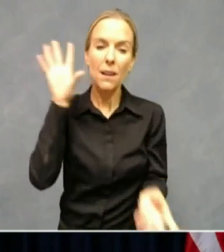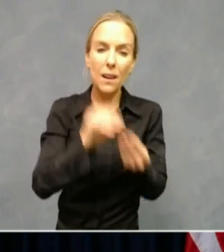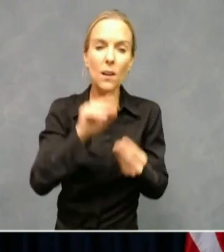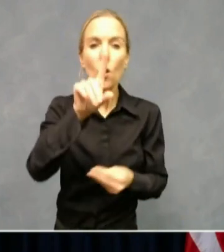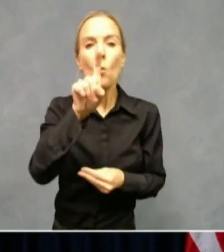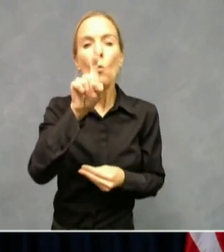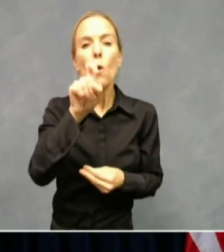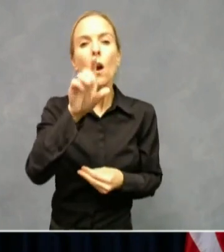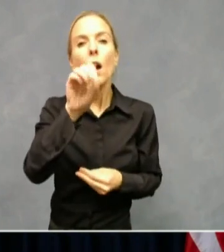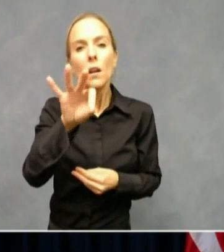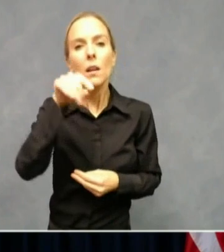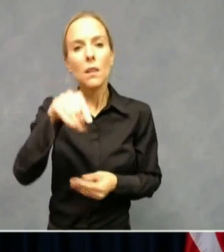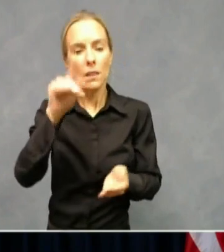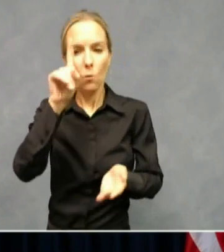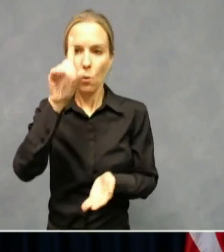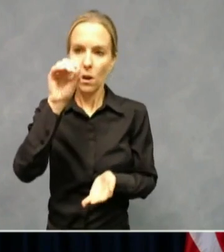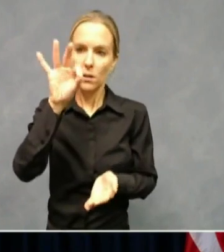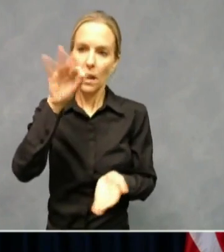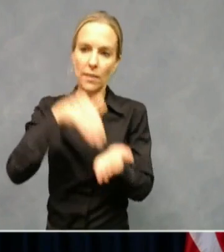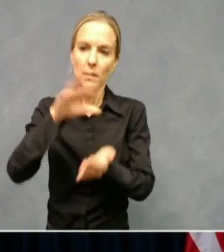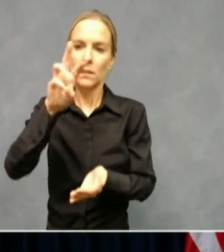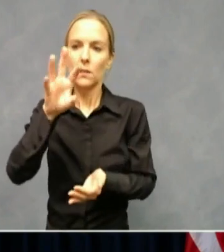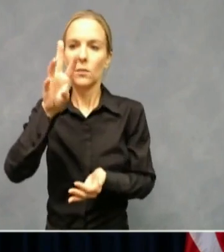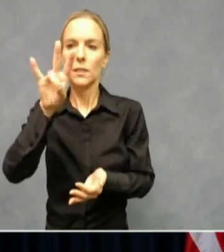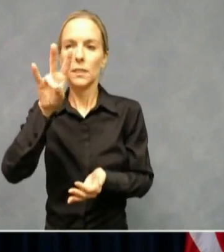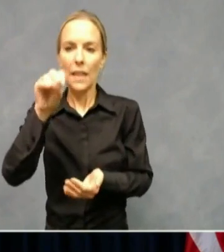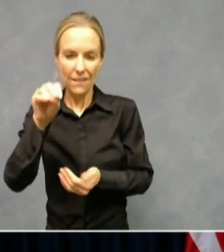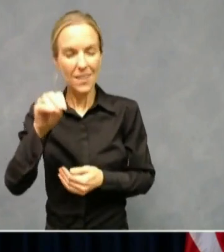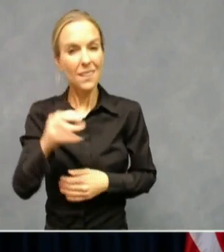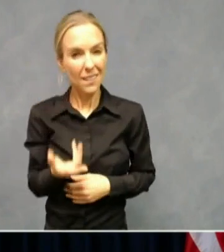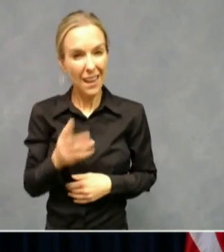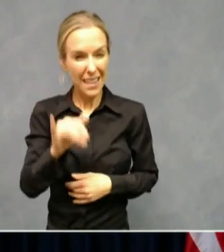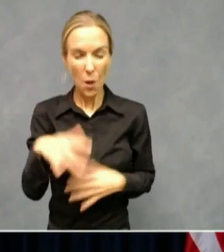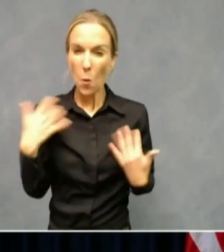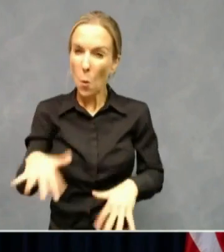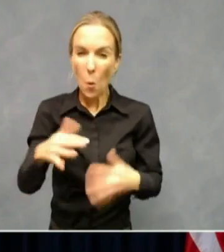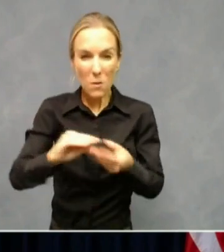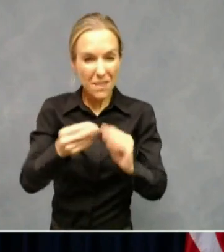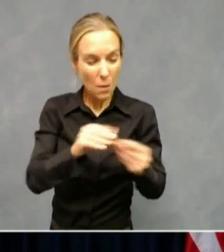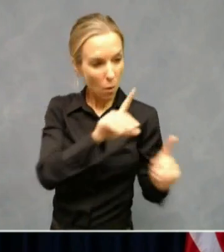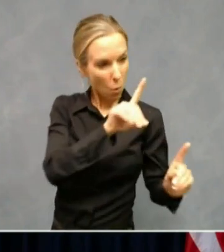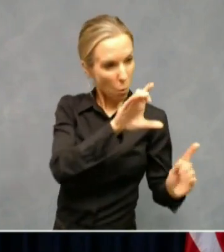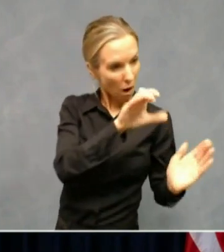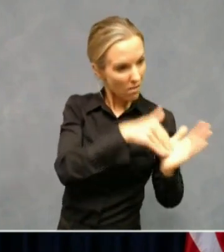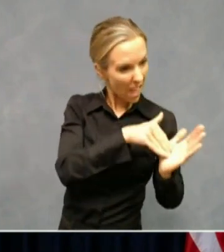109,670. How quickly we've gone from 100,000 to almost